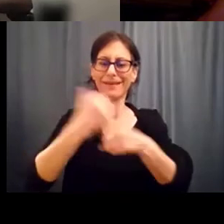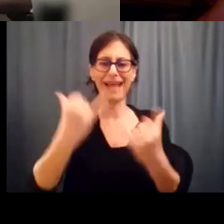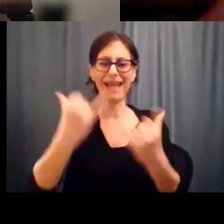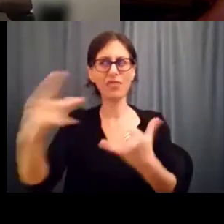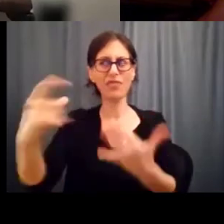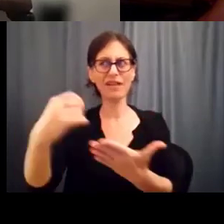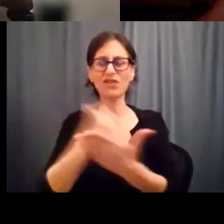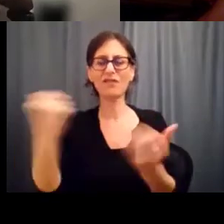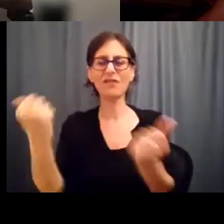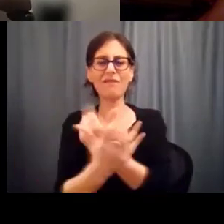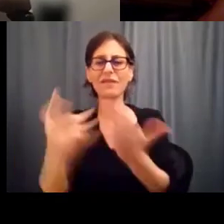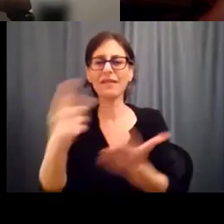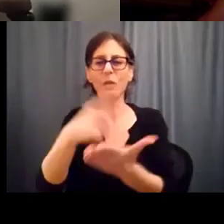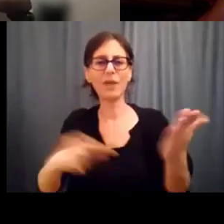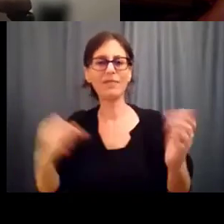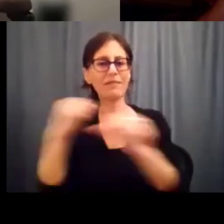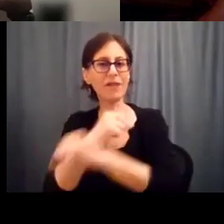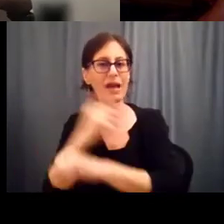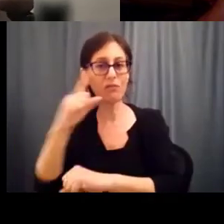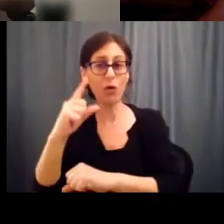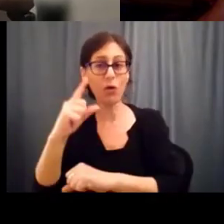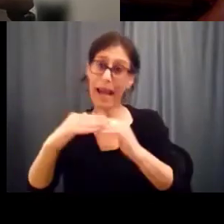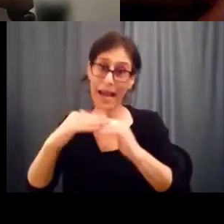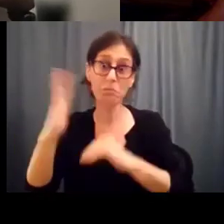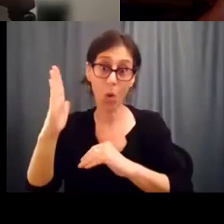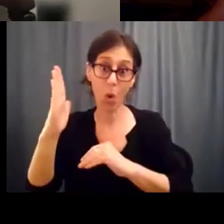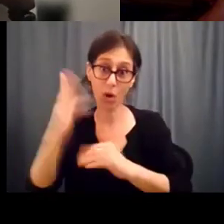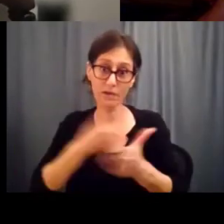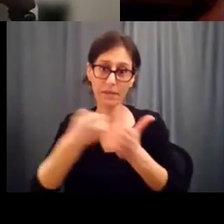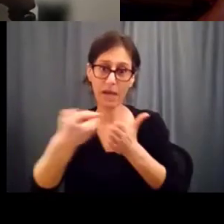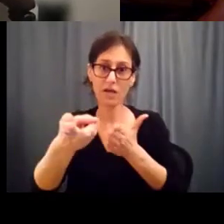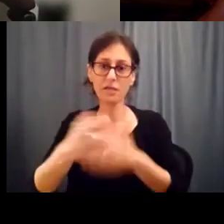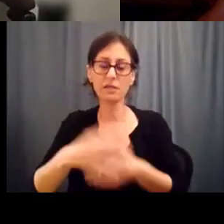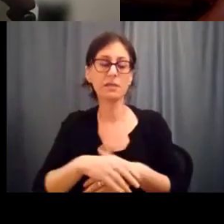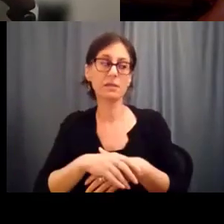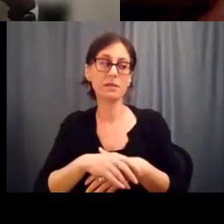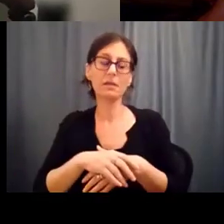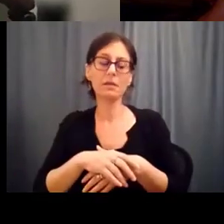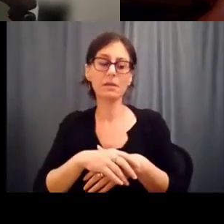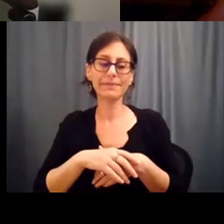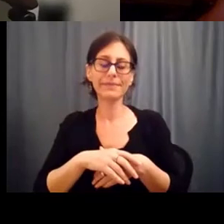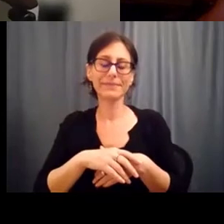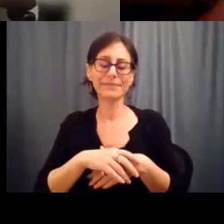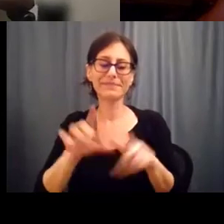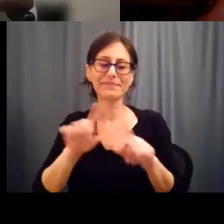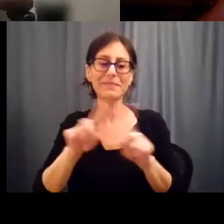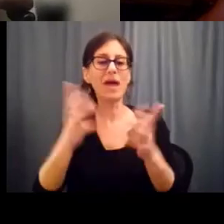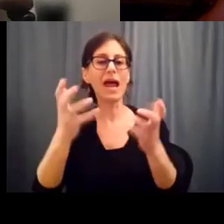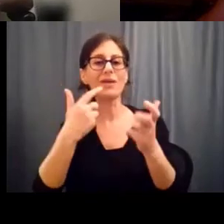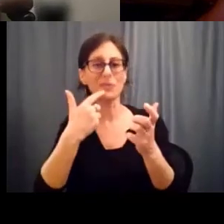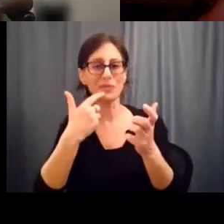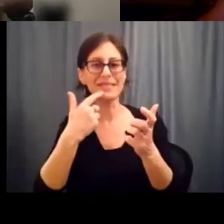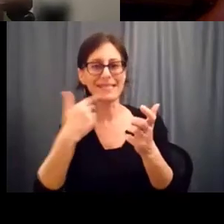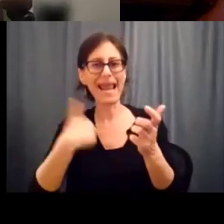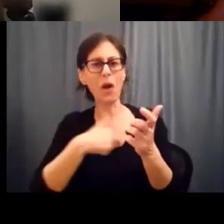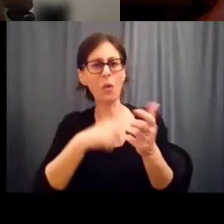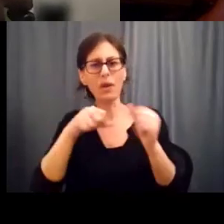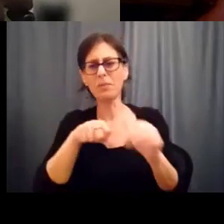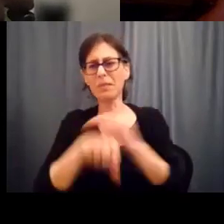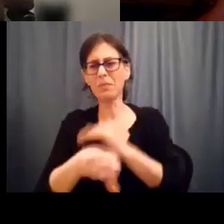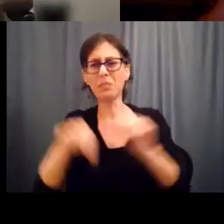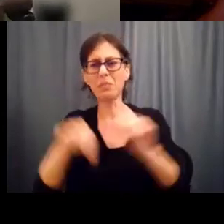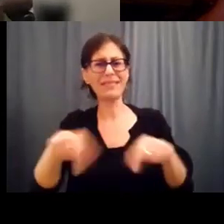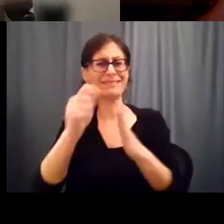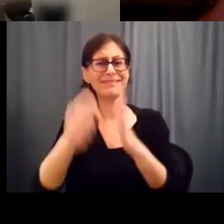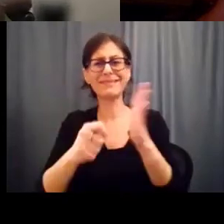they're fighting for and more, to be honest. But I just want to say we couldn't be born in such a time as